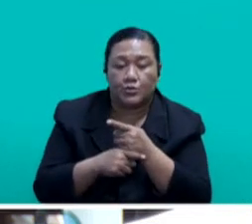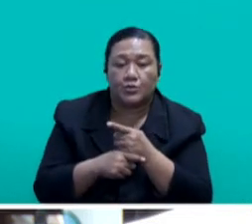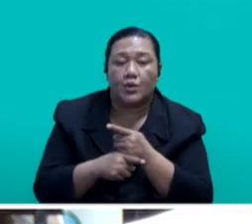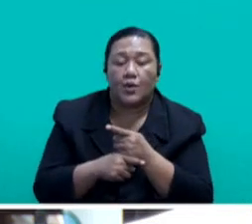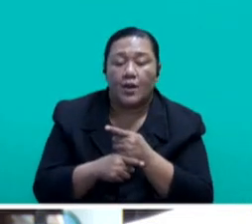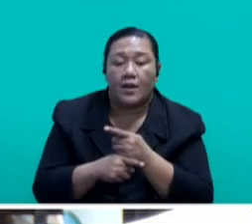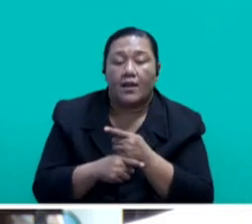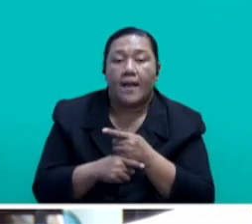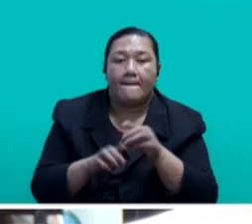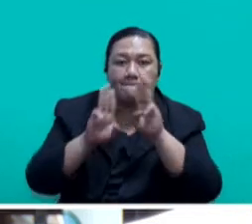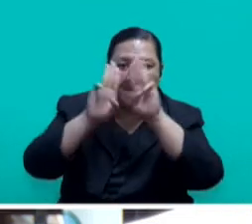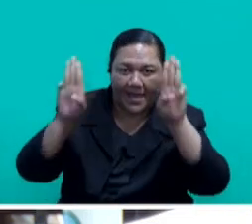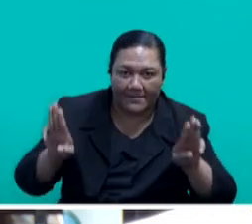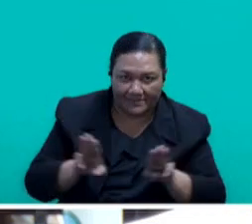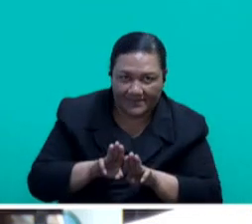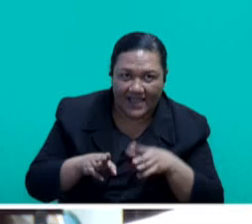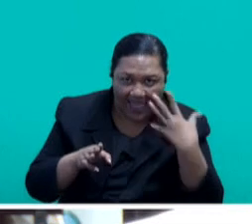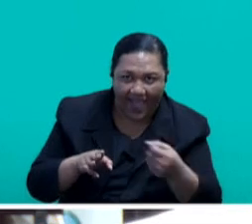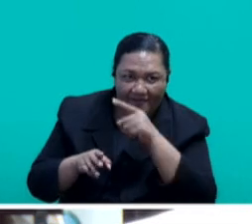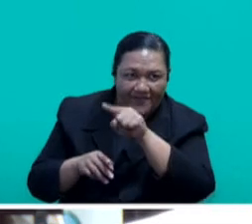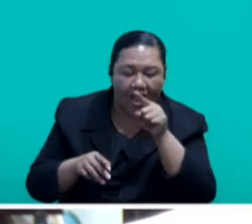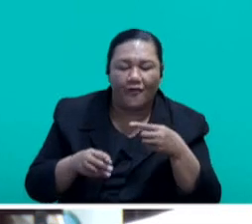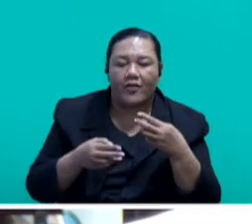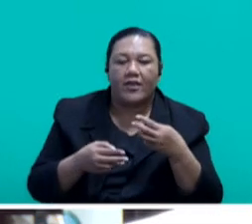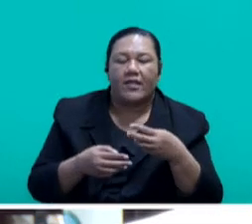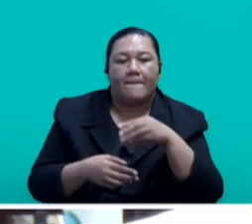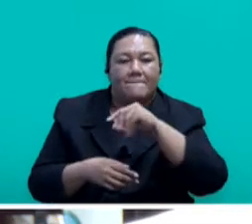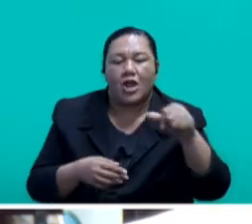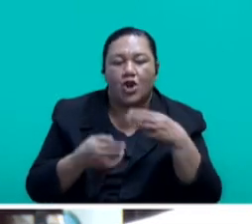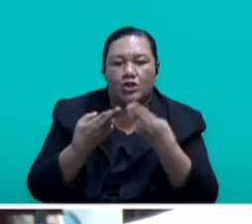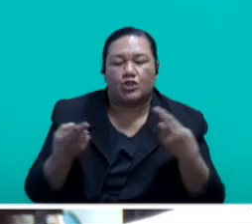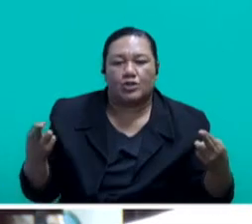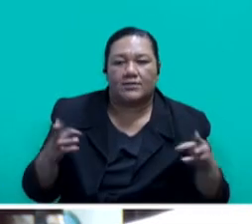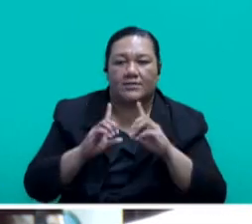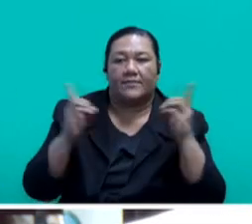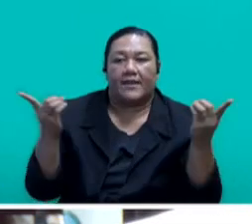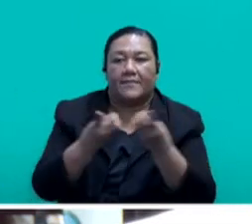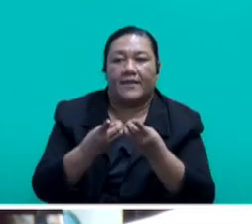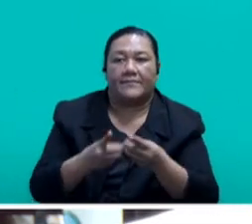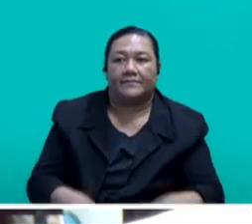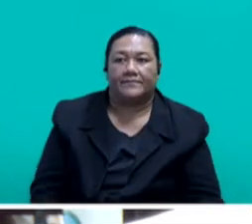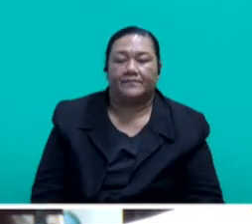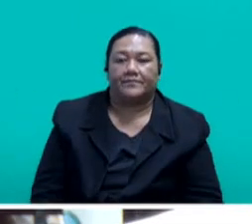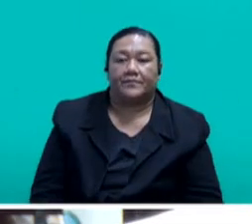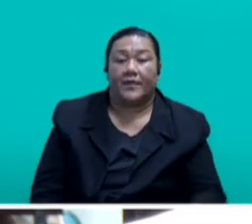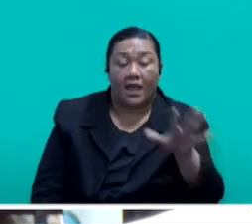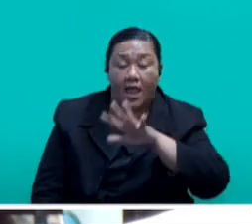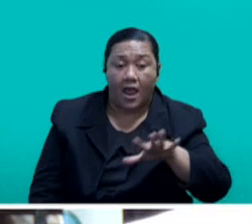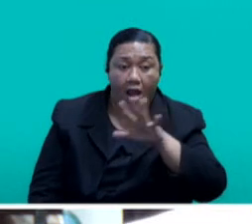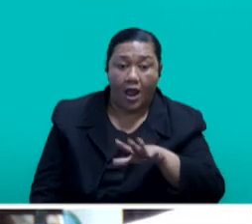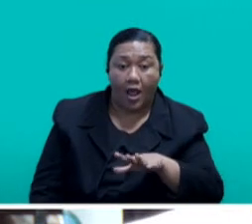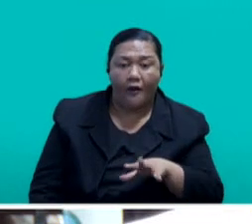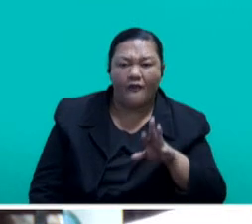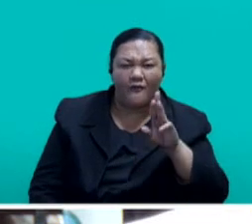geological maps currently with the Mineral Resources Department. In the area of mining, Mr.